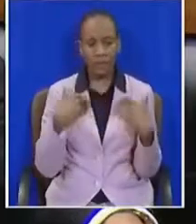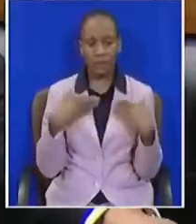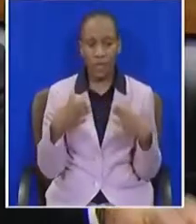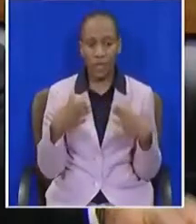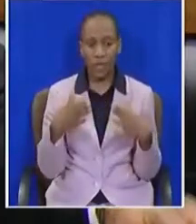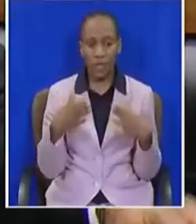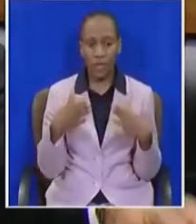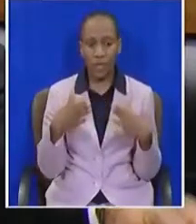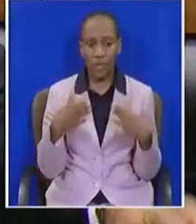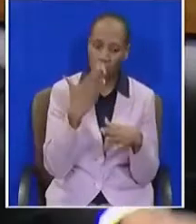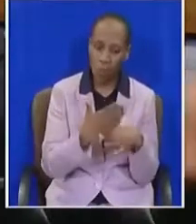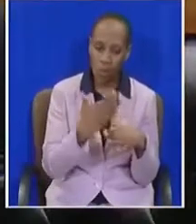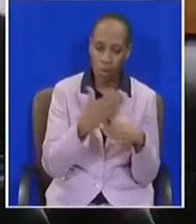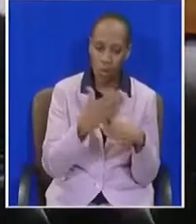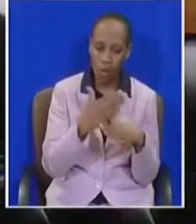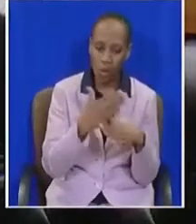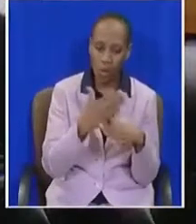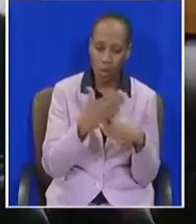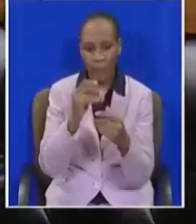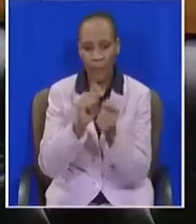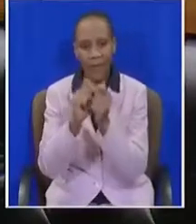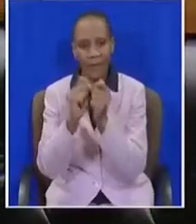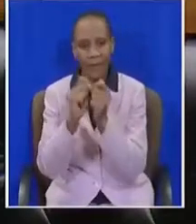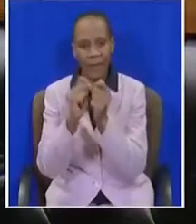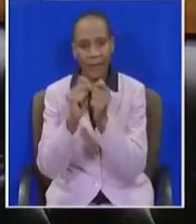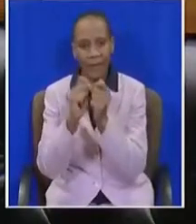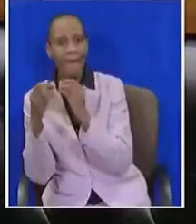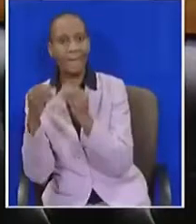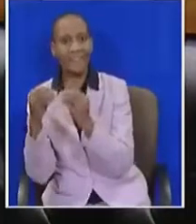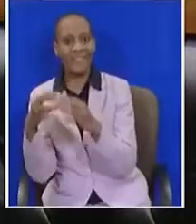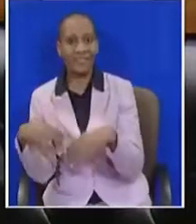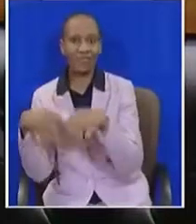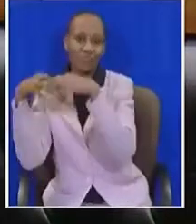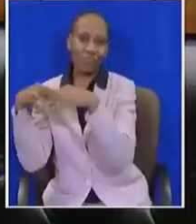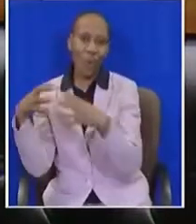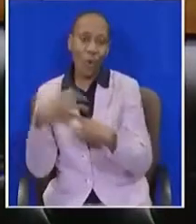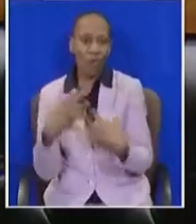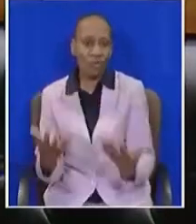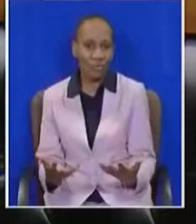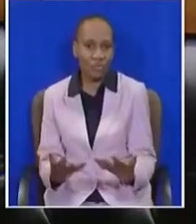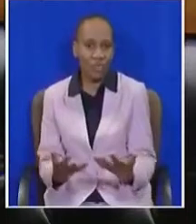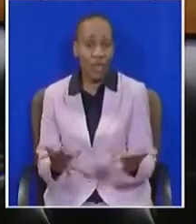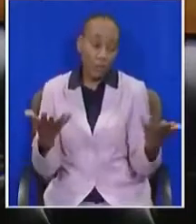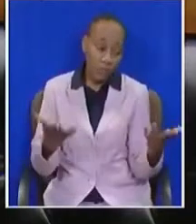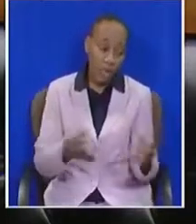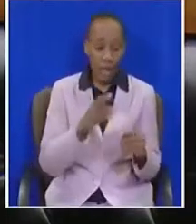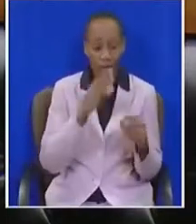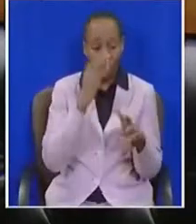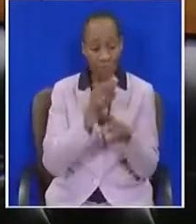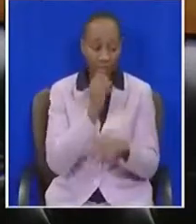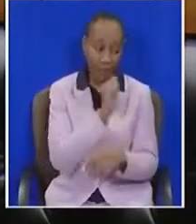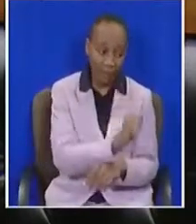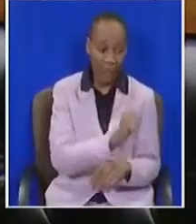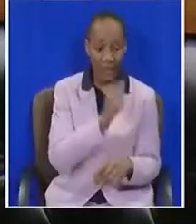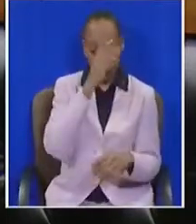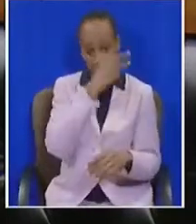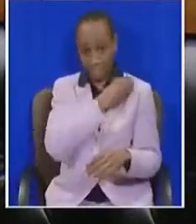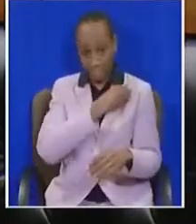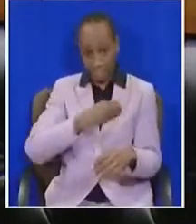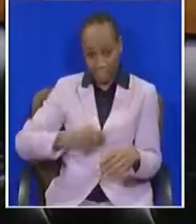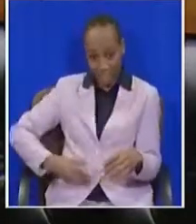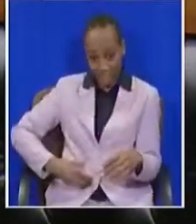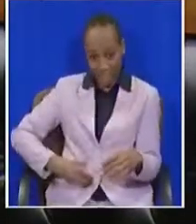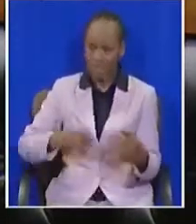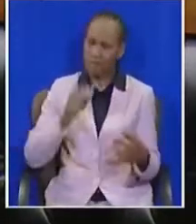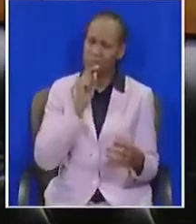working and then later became a business person. And because he's a son of a president, there is no law that says